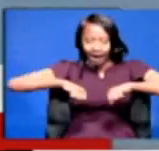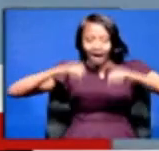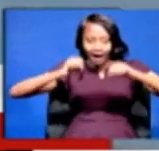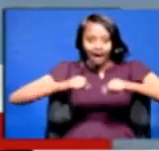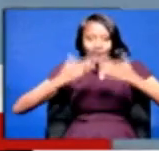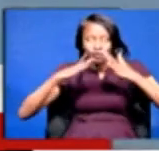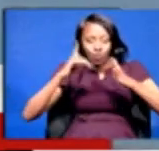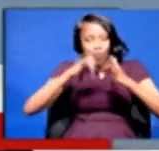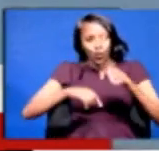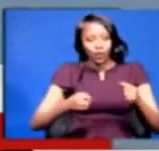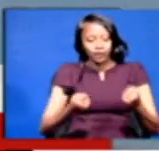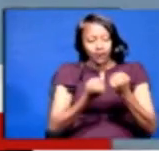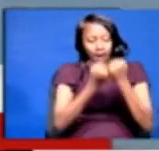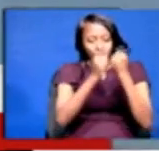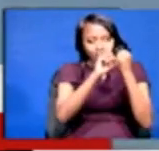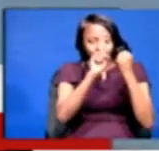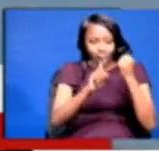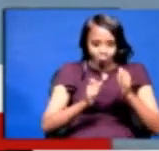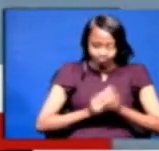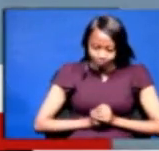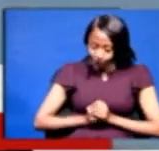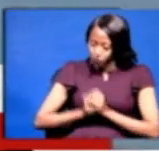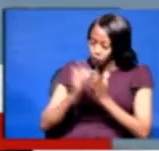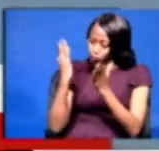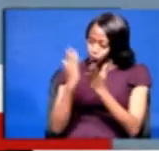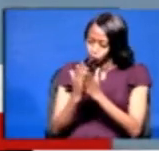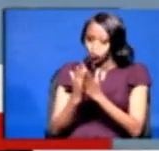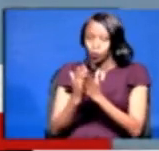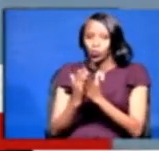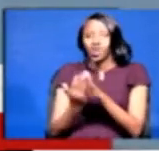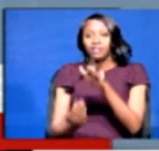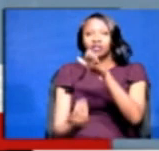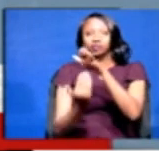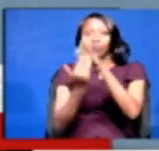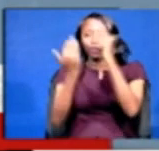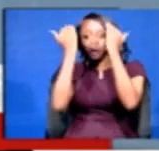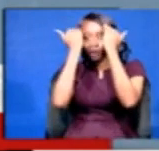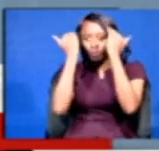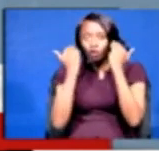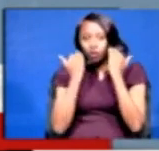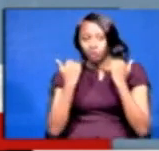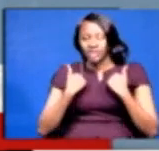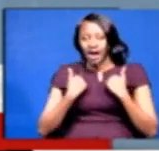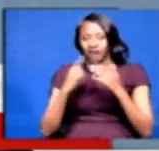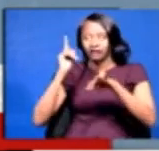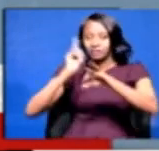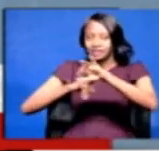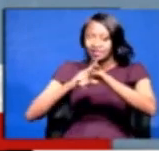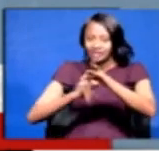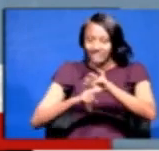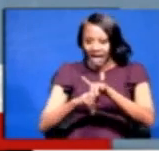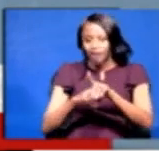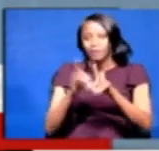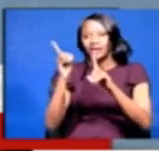Now, of course, the Supreme Court, I believe it's on the 8th day of August 2022